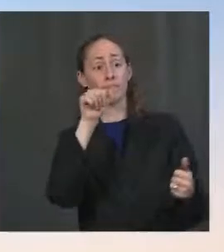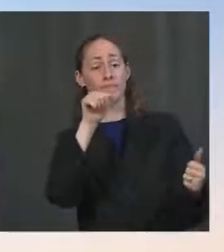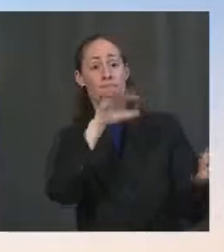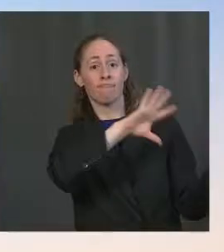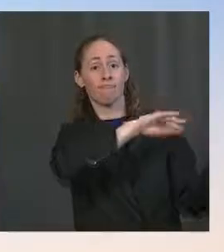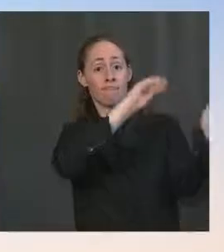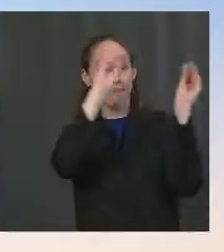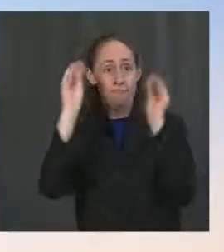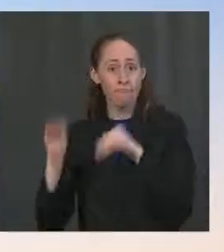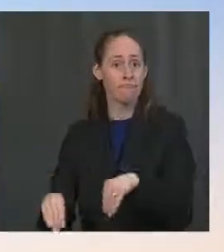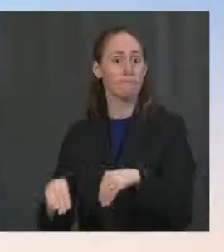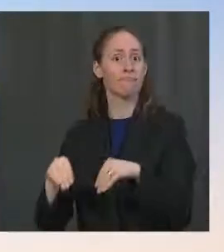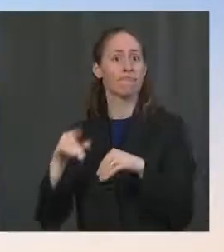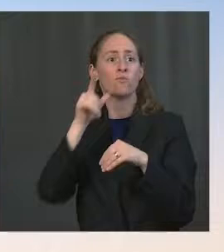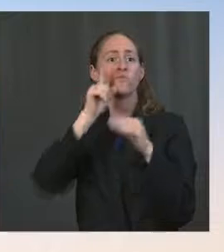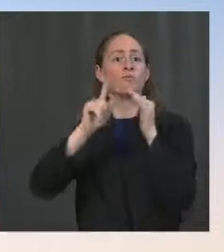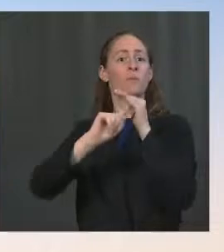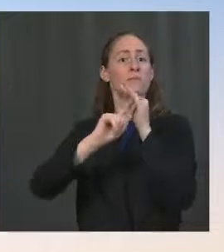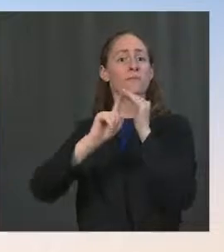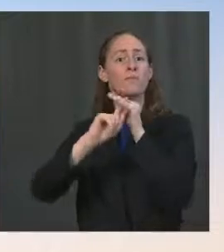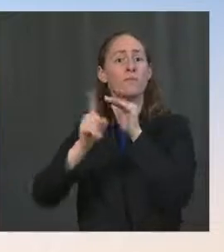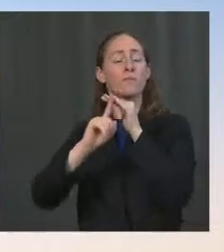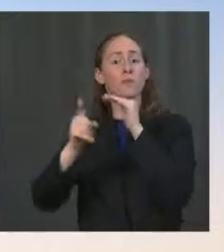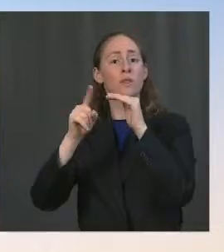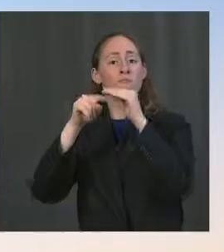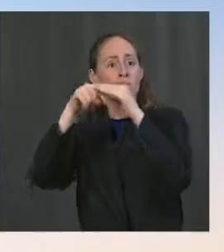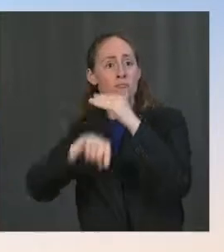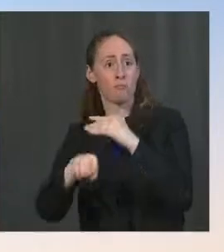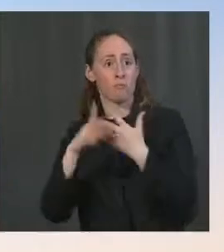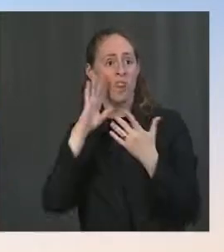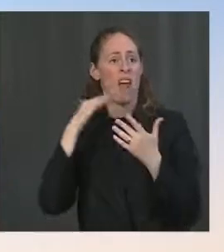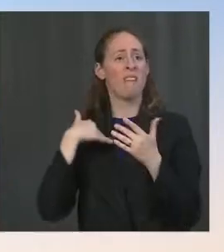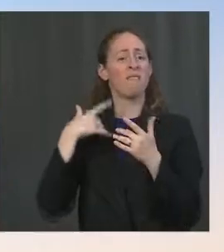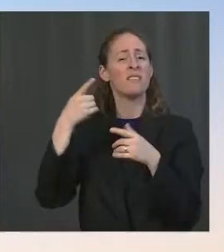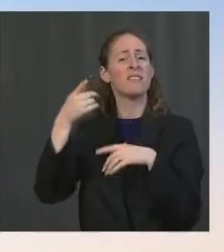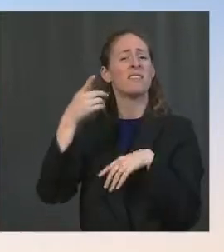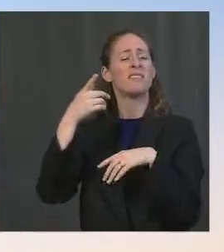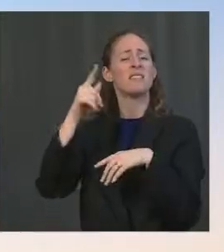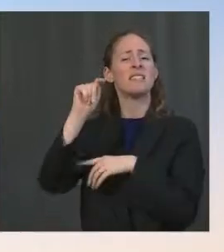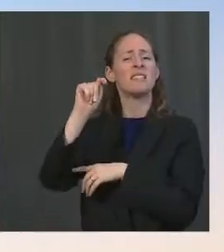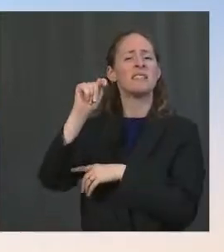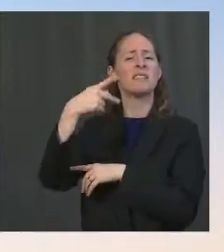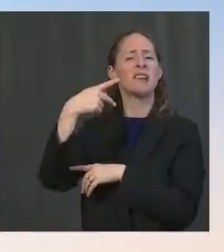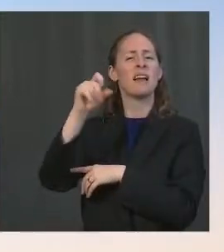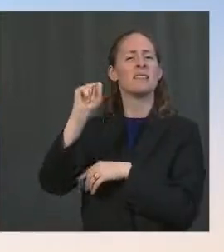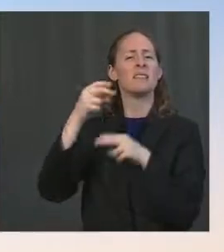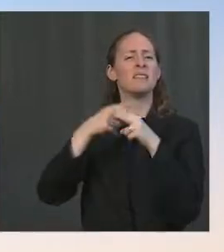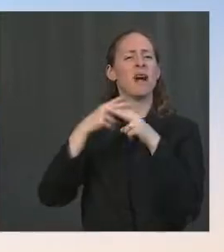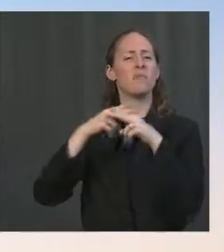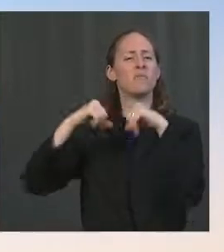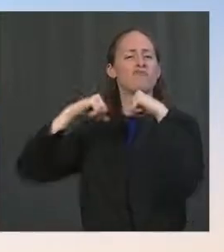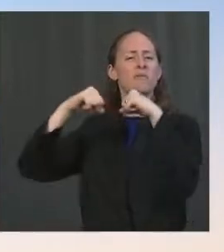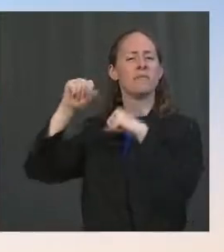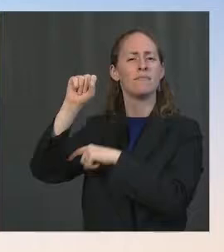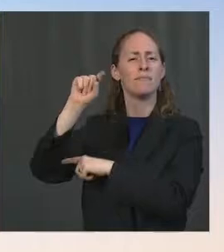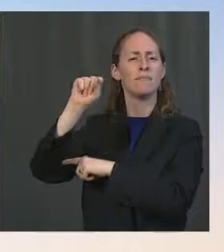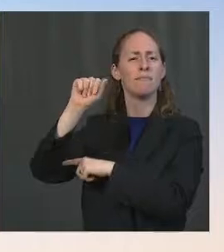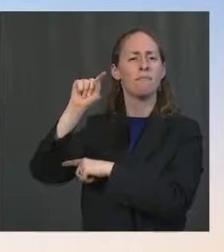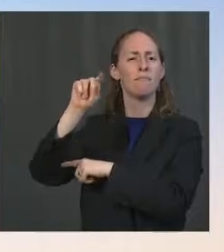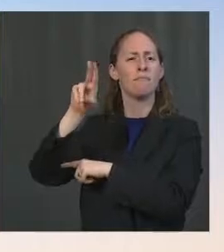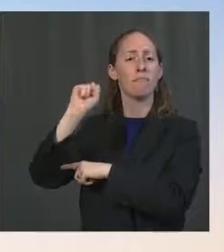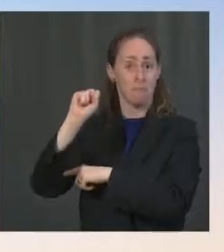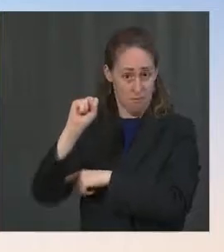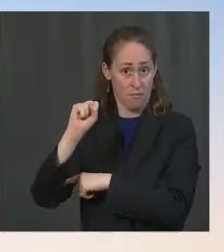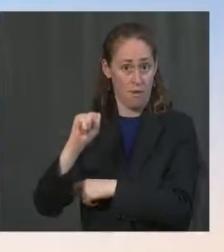status? TPS status? Well, many of them are here through because they were eligible for SIV programs or eligible for